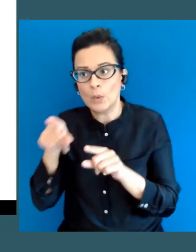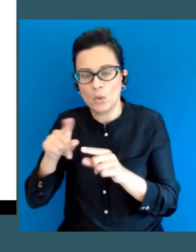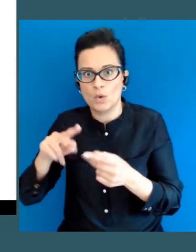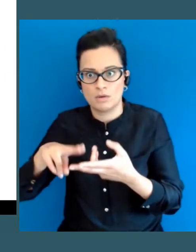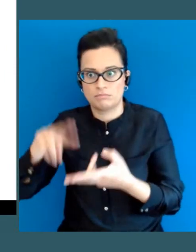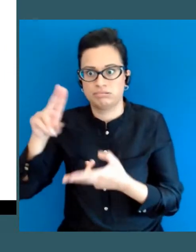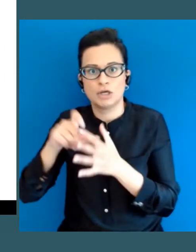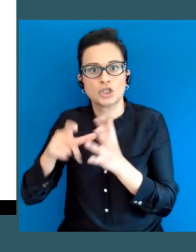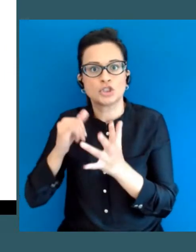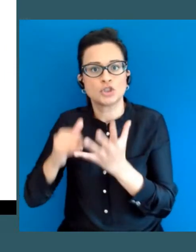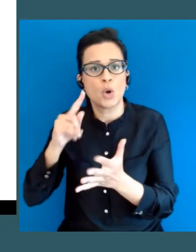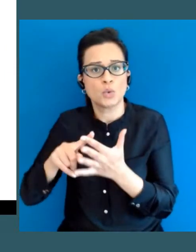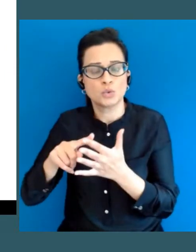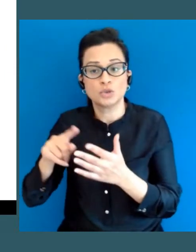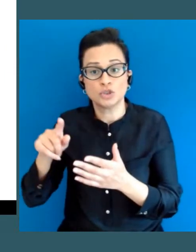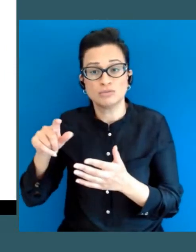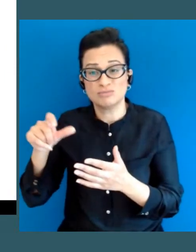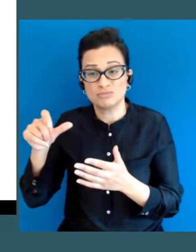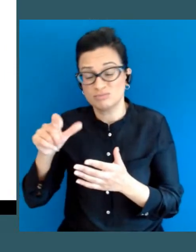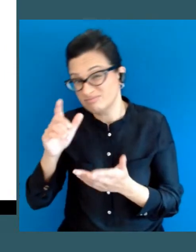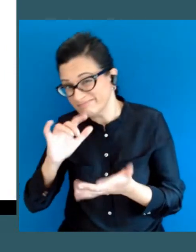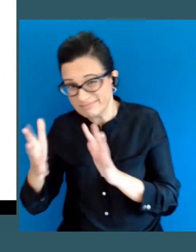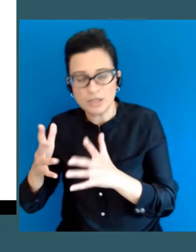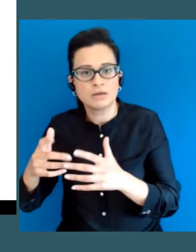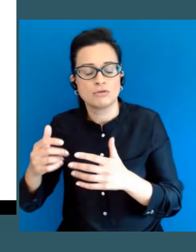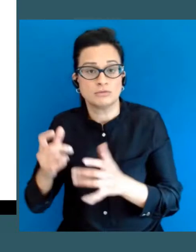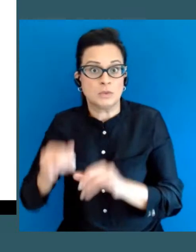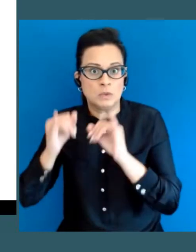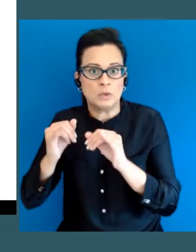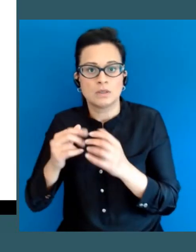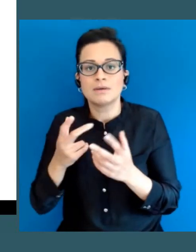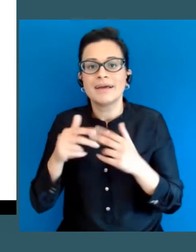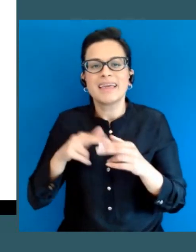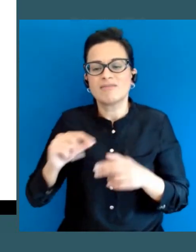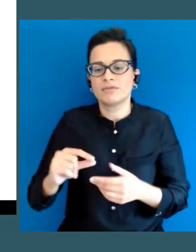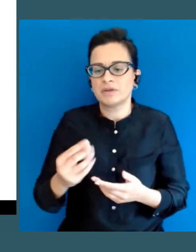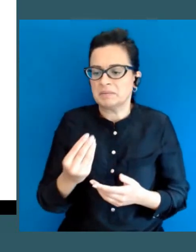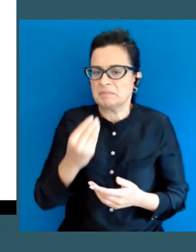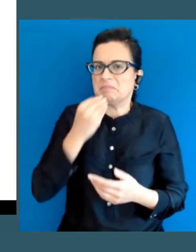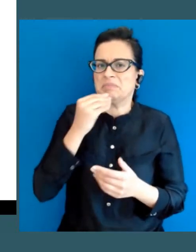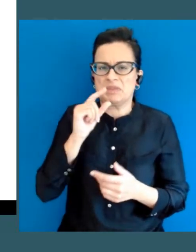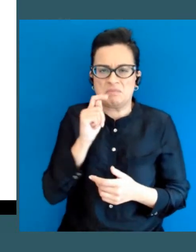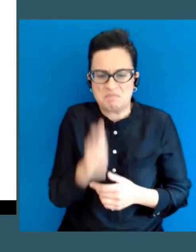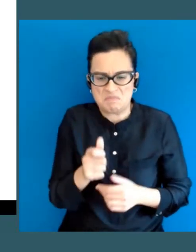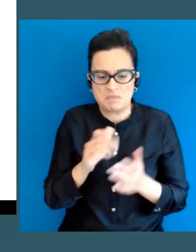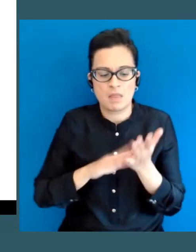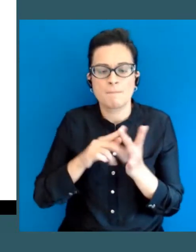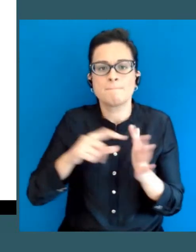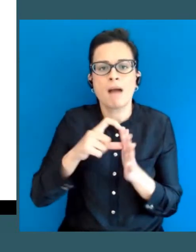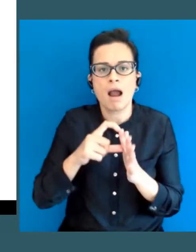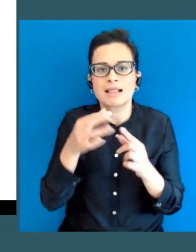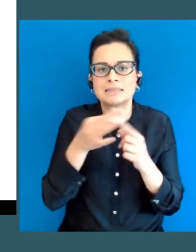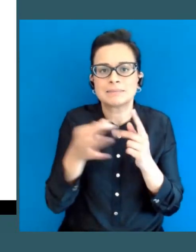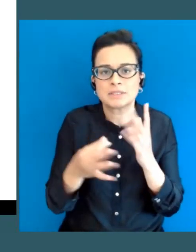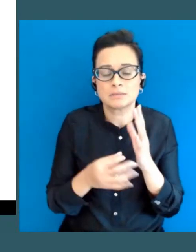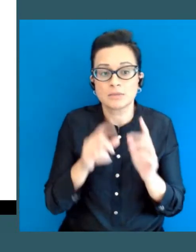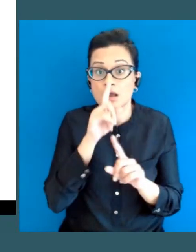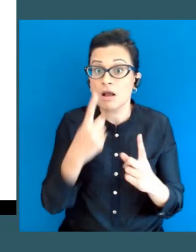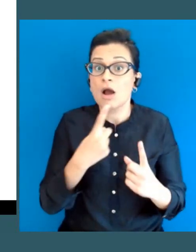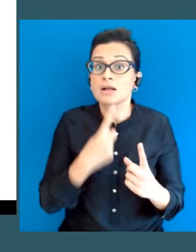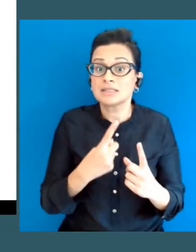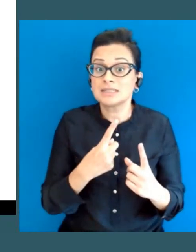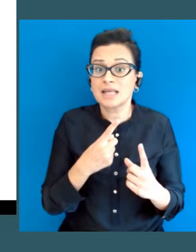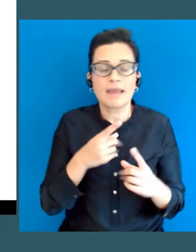result in a severe reaction. So if you had a small dose which just caused mild symptoms, you can't say it's not a primary nut allergy just because it's